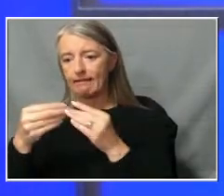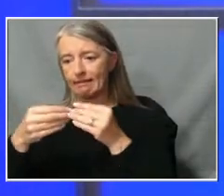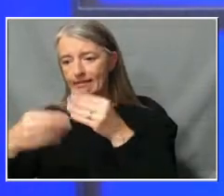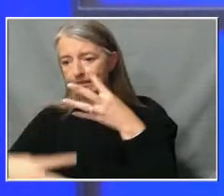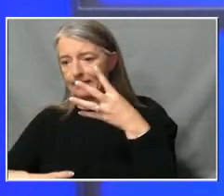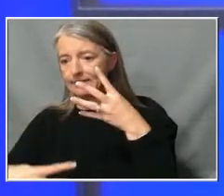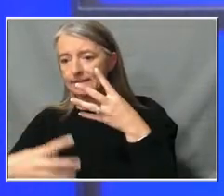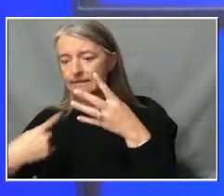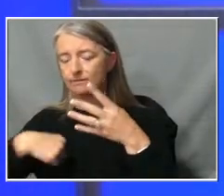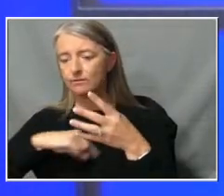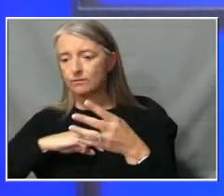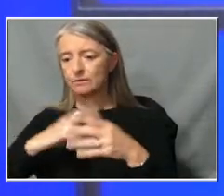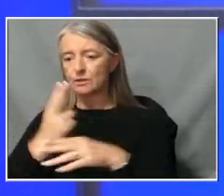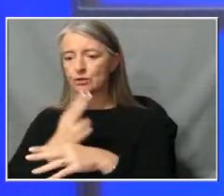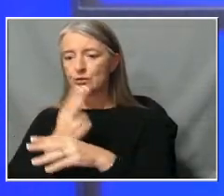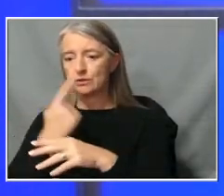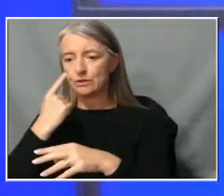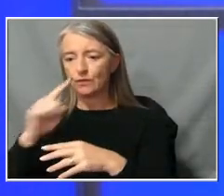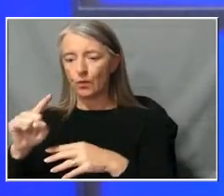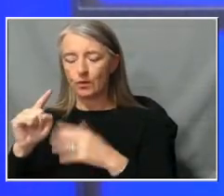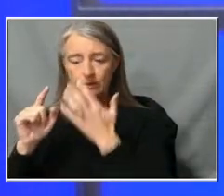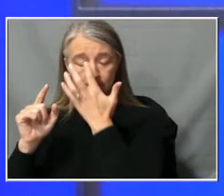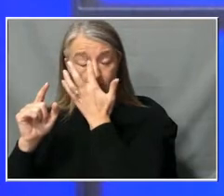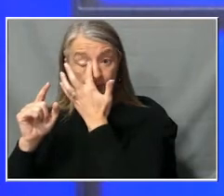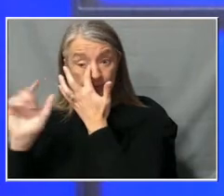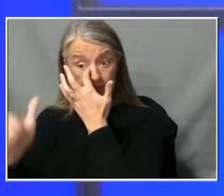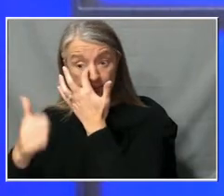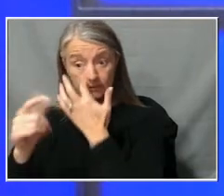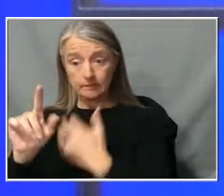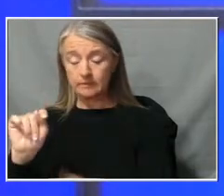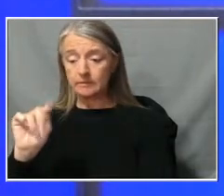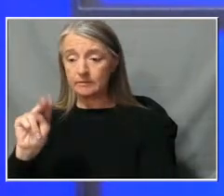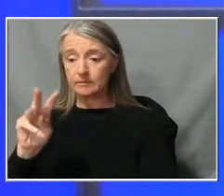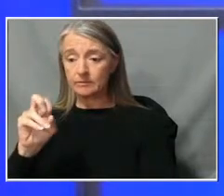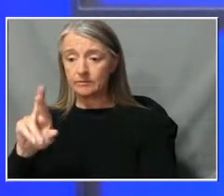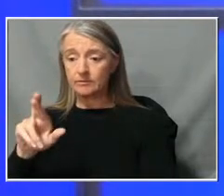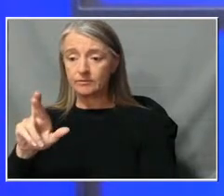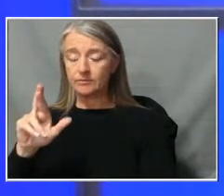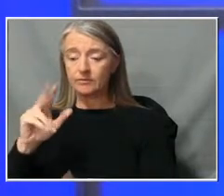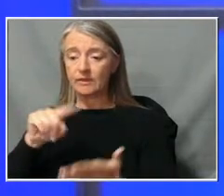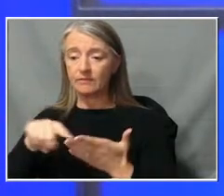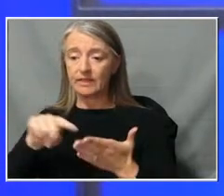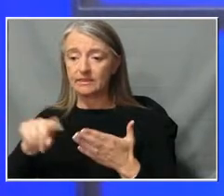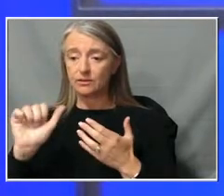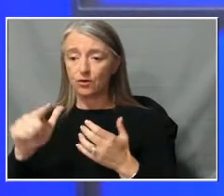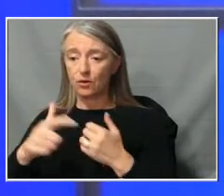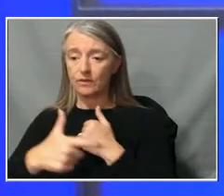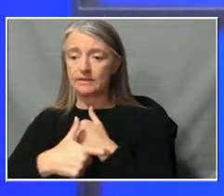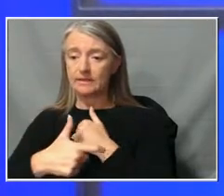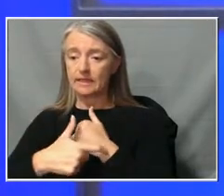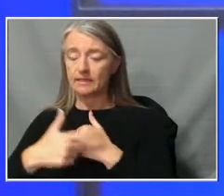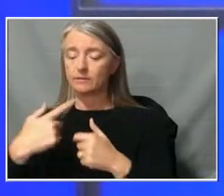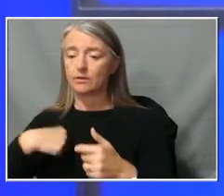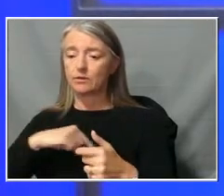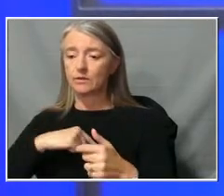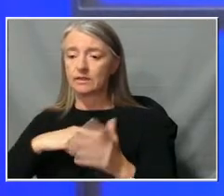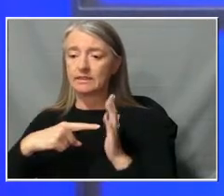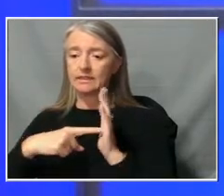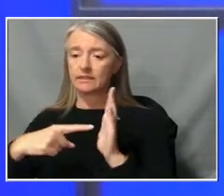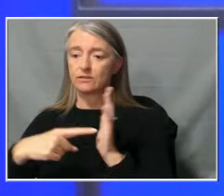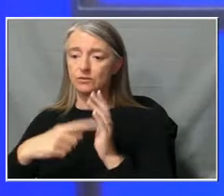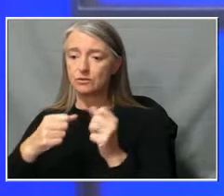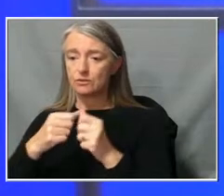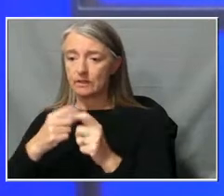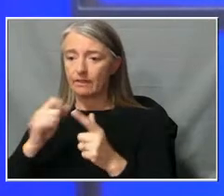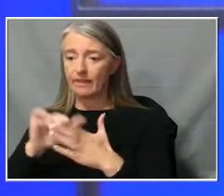indications. There are other tumors that are being investigated all the time, and that list of indications is growing.